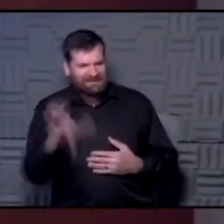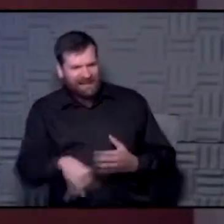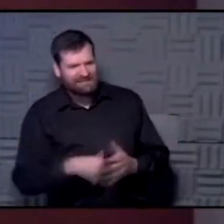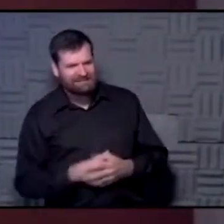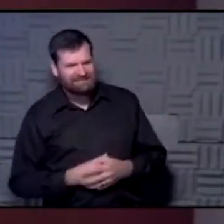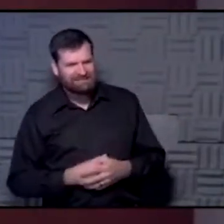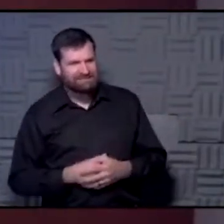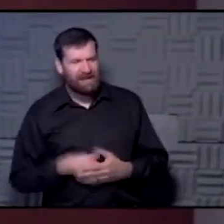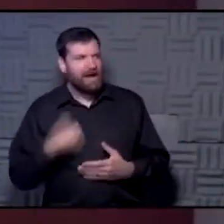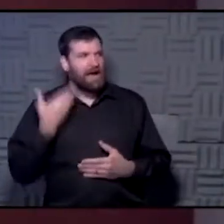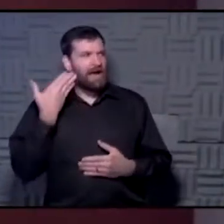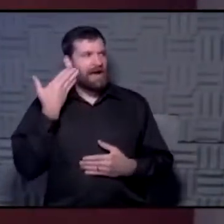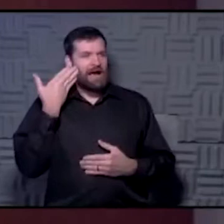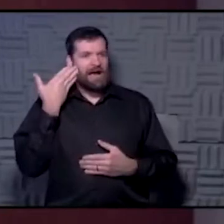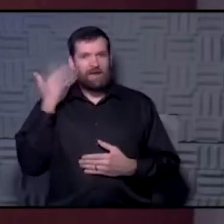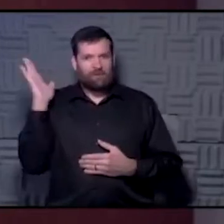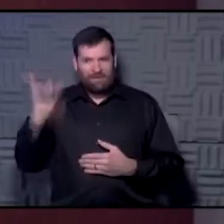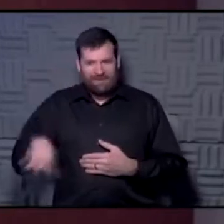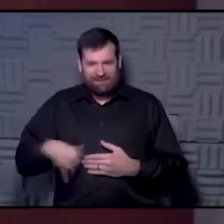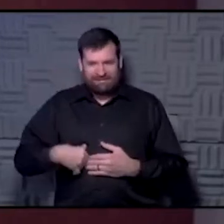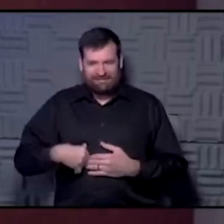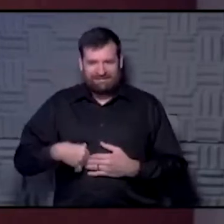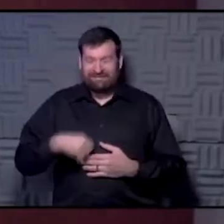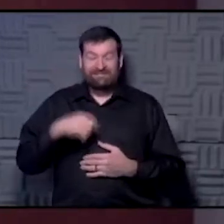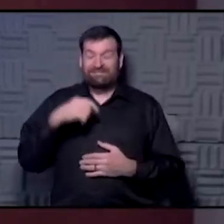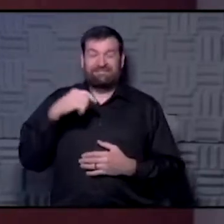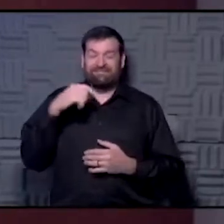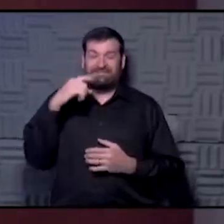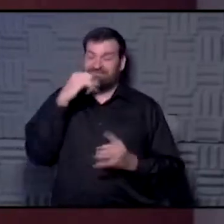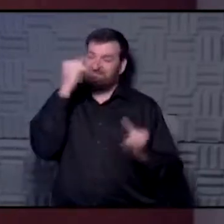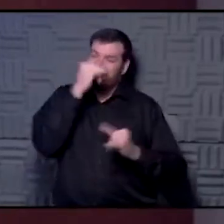this? I don't know what that is. That's a really dorky-looking ghost.